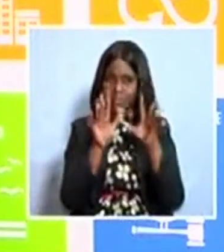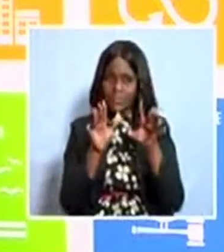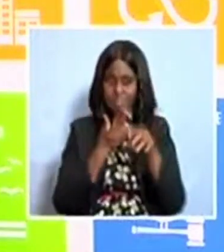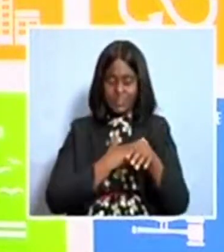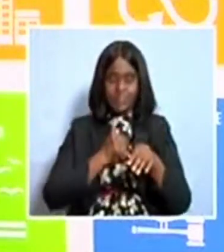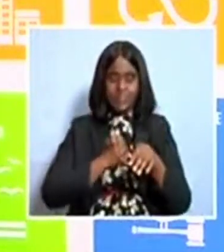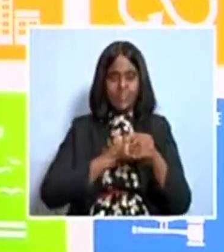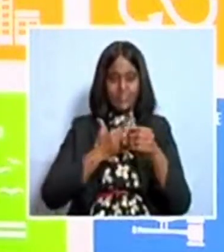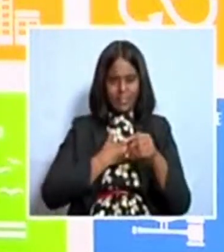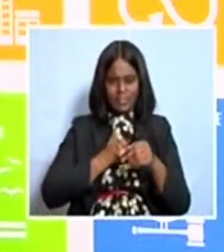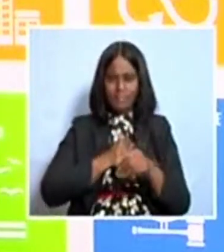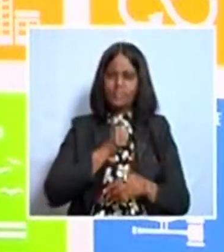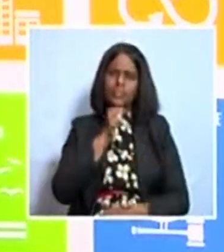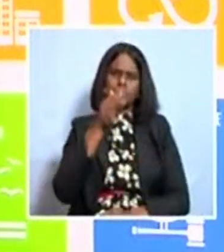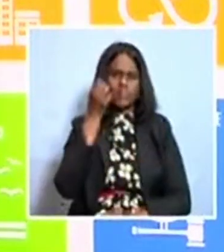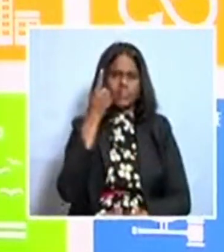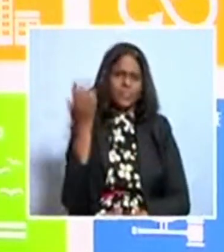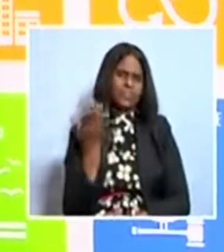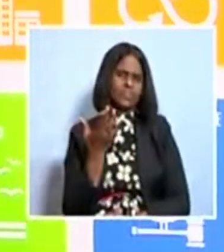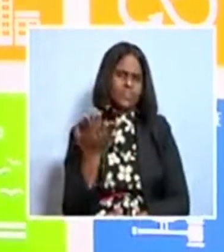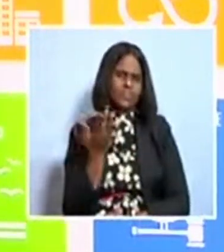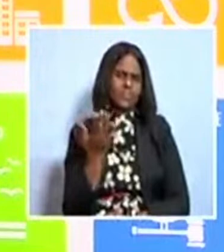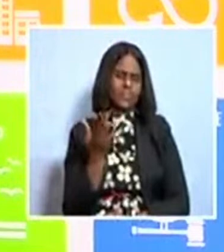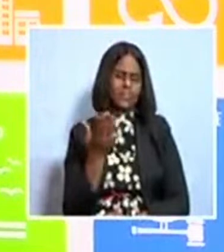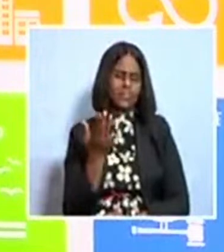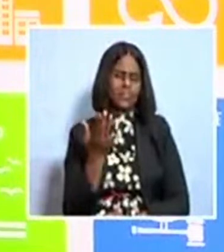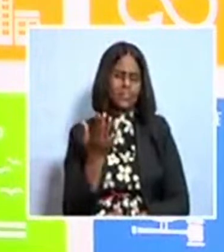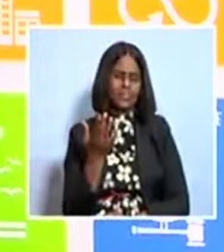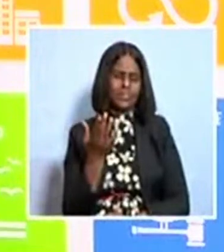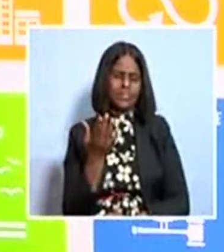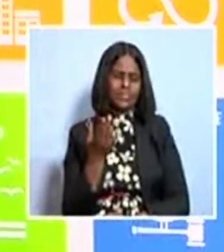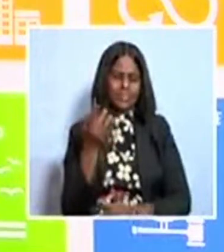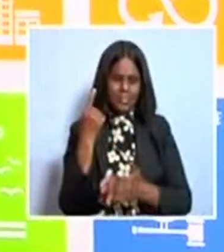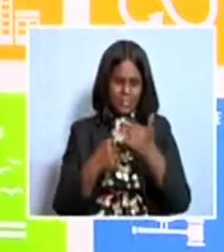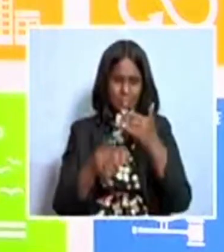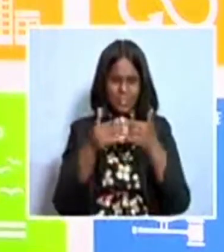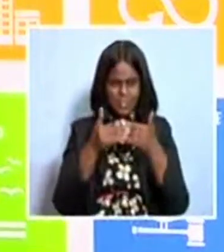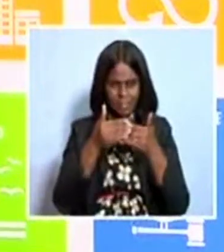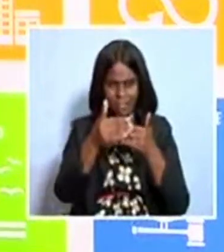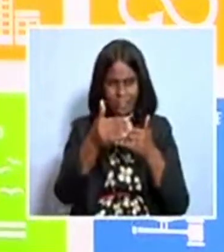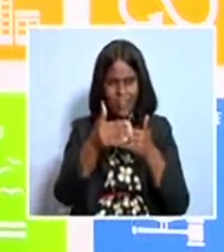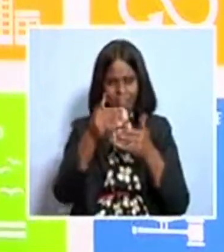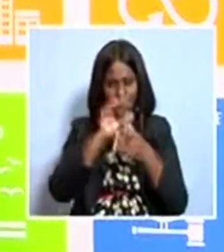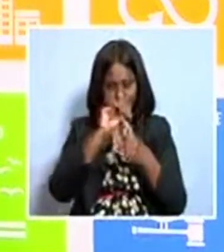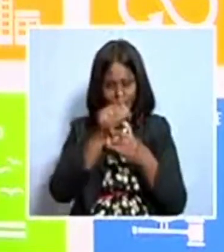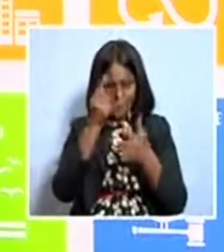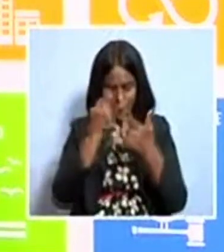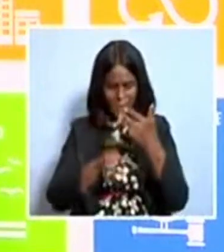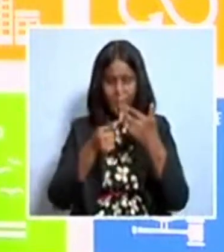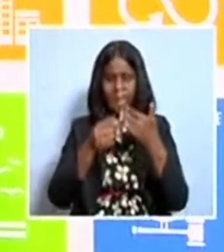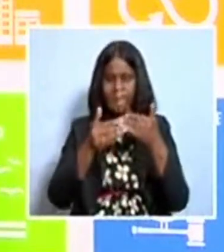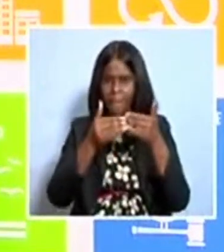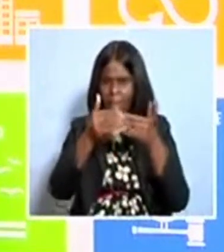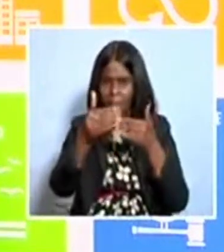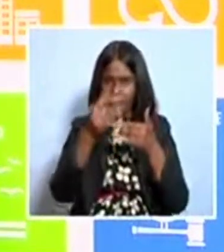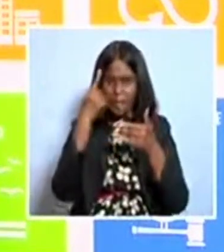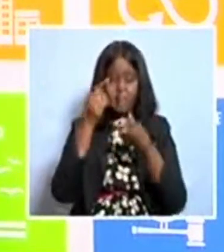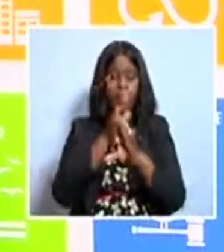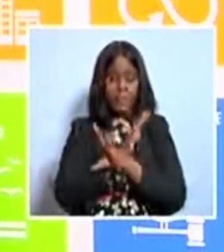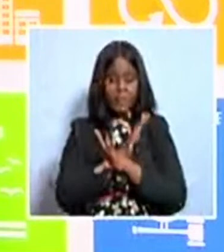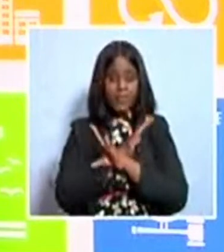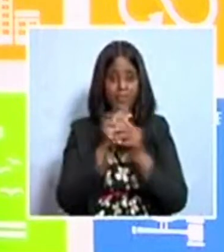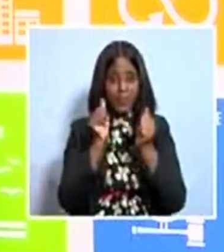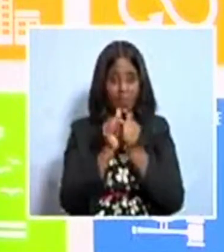myself, I don't understand to what extent, what is the progress rate for Zambia in terms